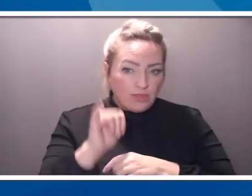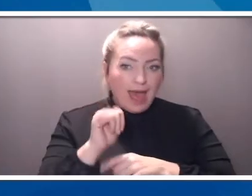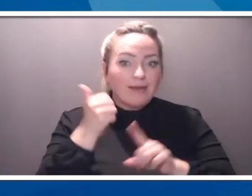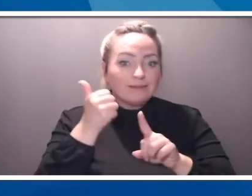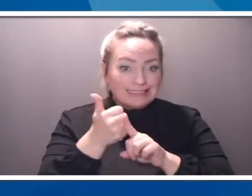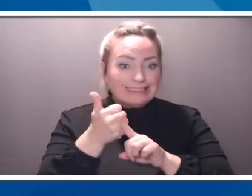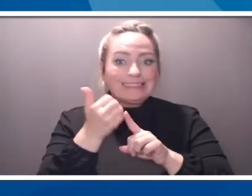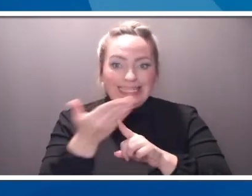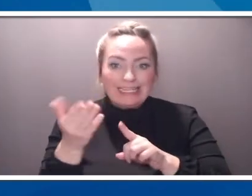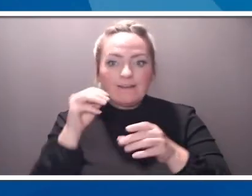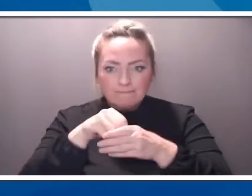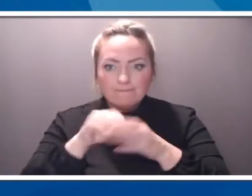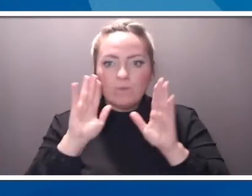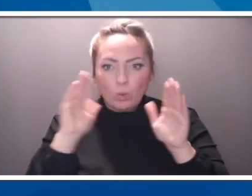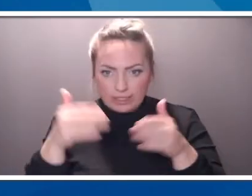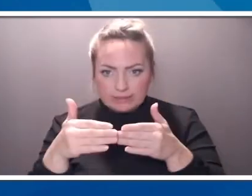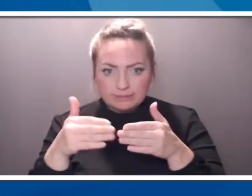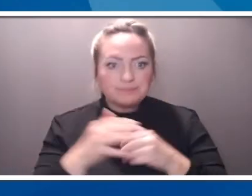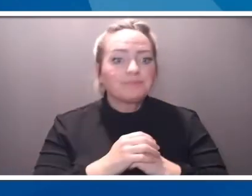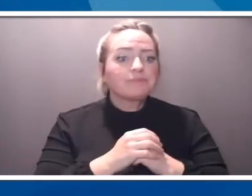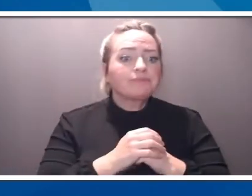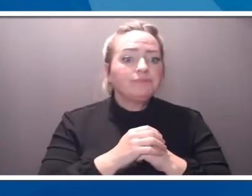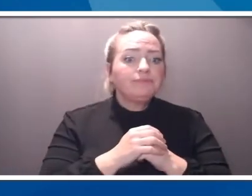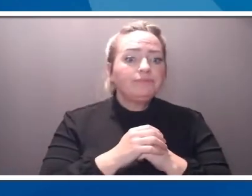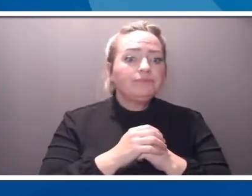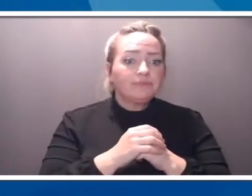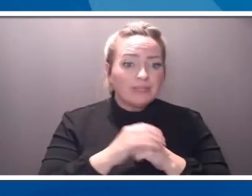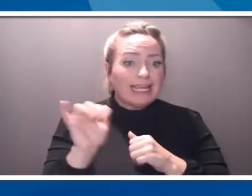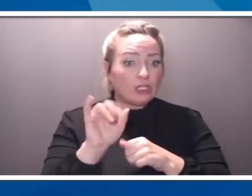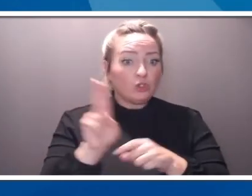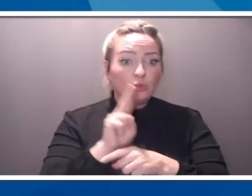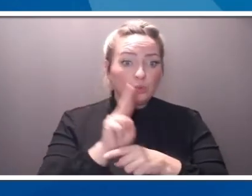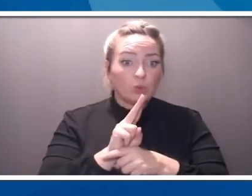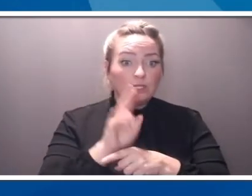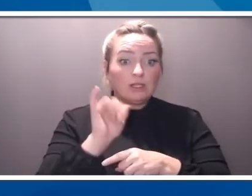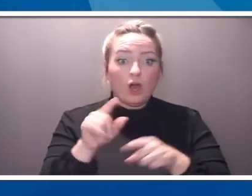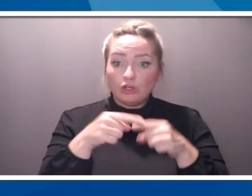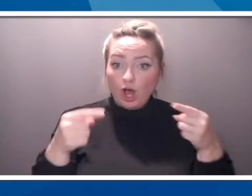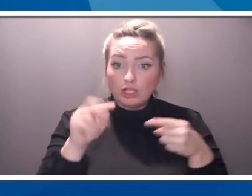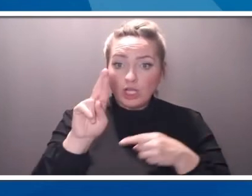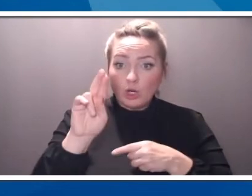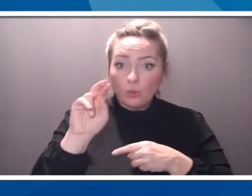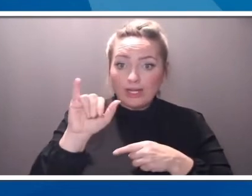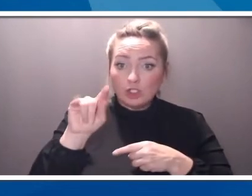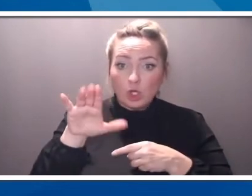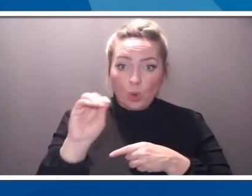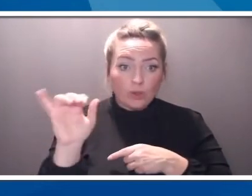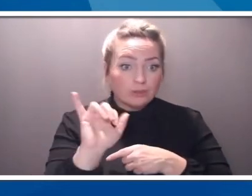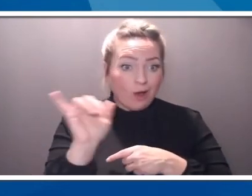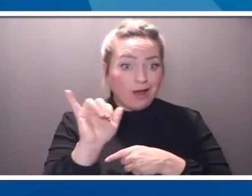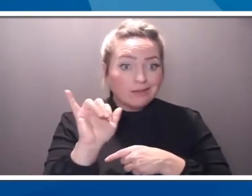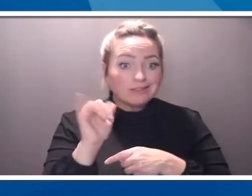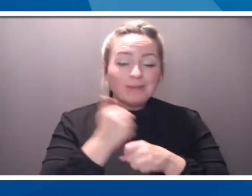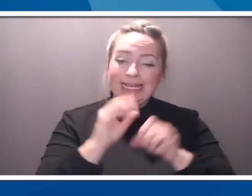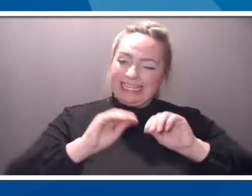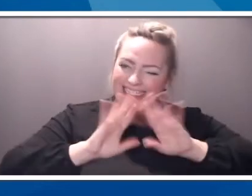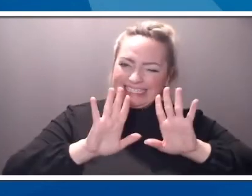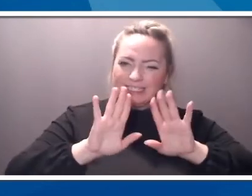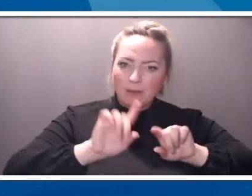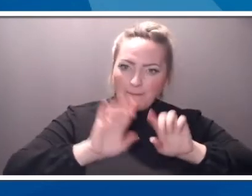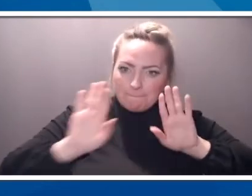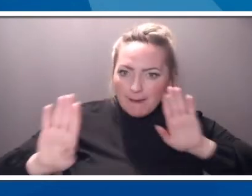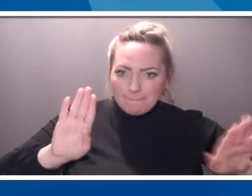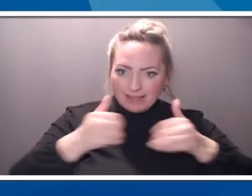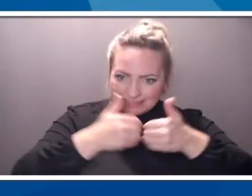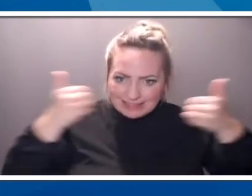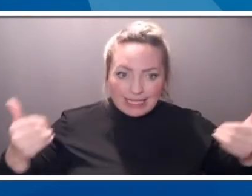color, to know that that thing is in focus. And I can use the contrast ratio as well, just to